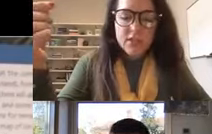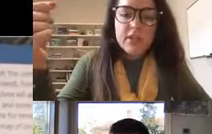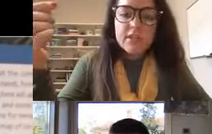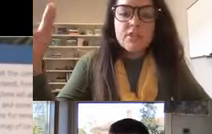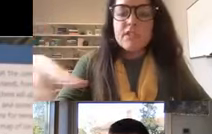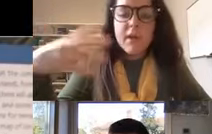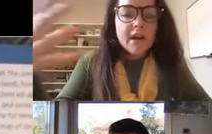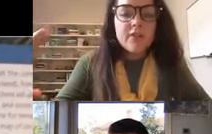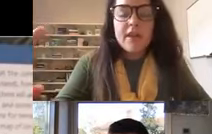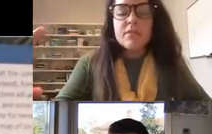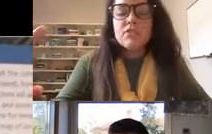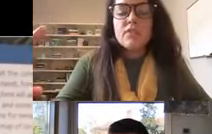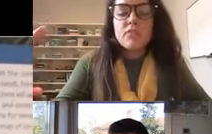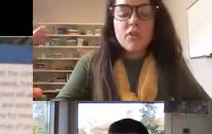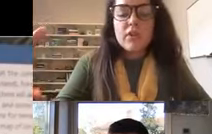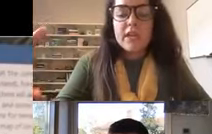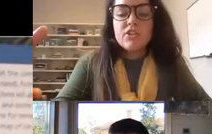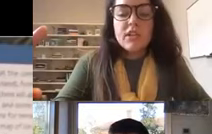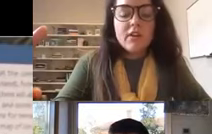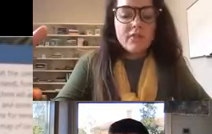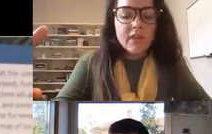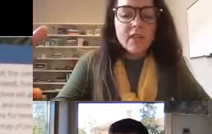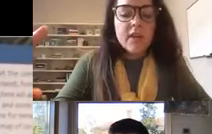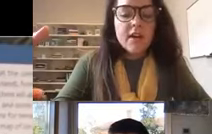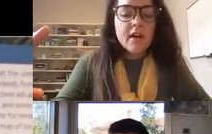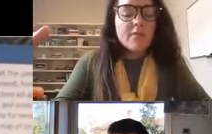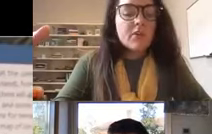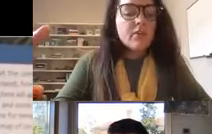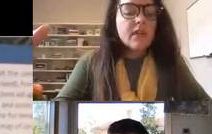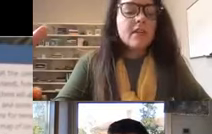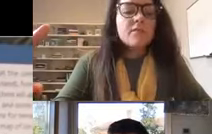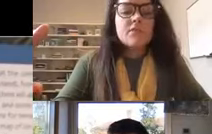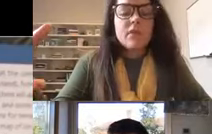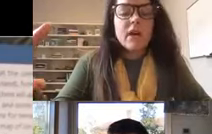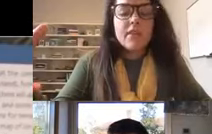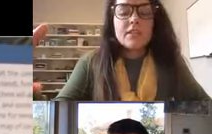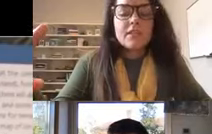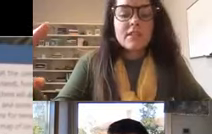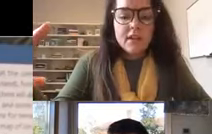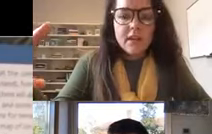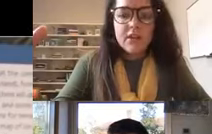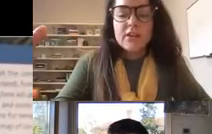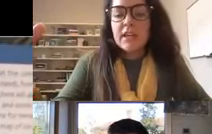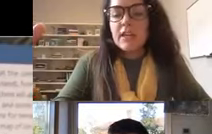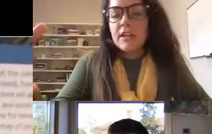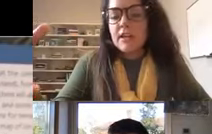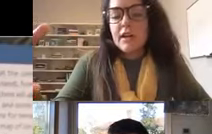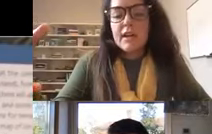postgraduate students to inspire them to enroll in geography curriculums? Well, this is